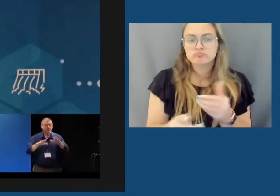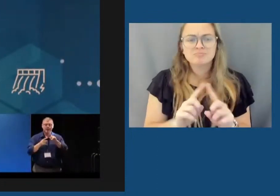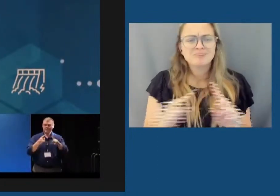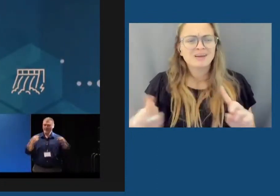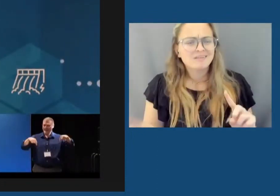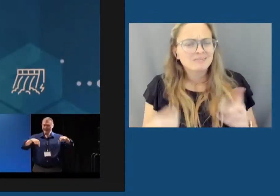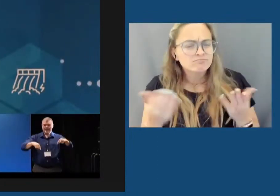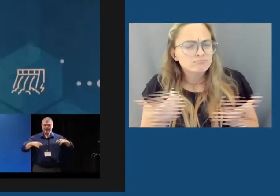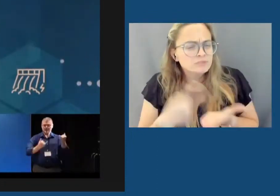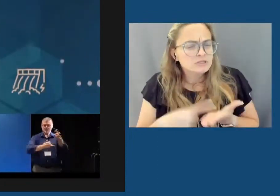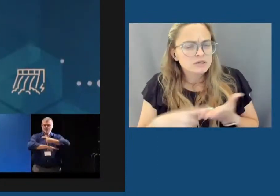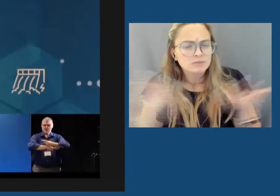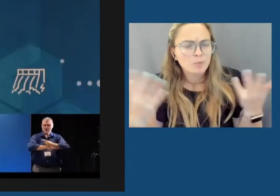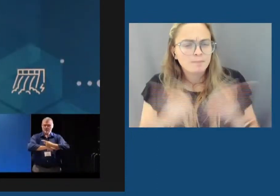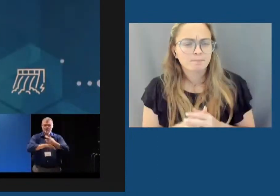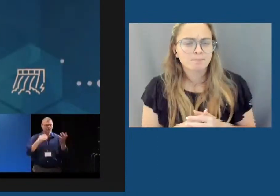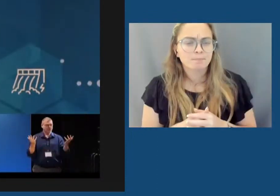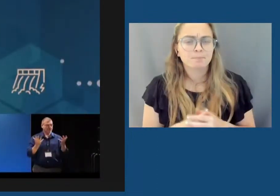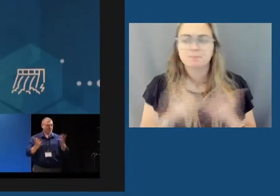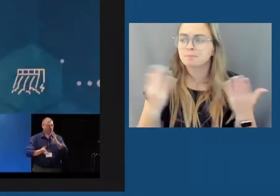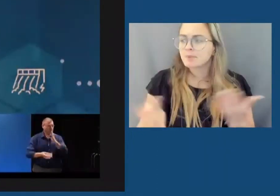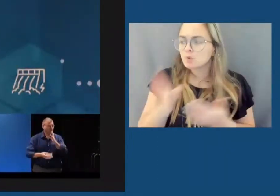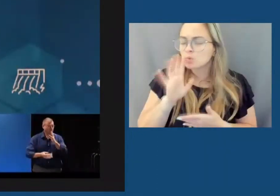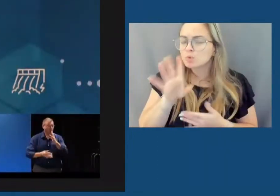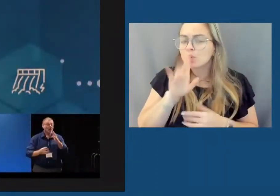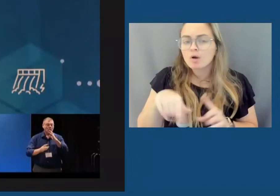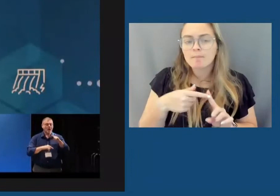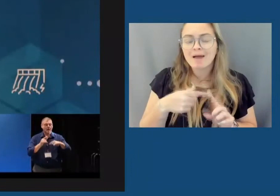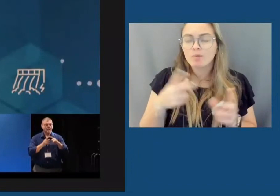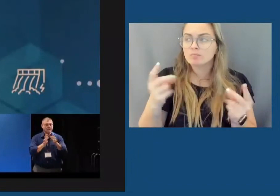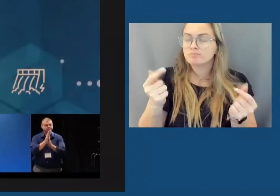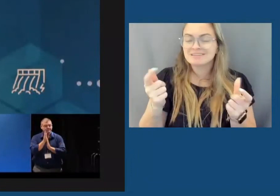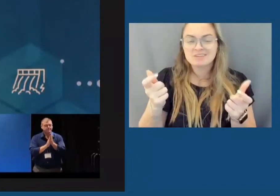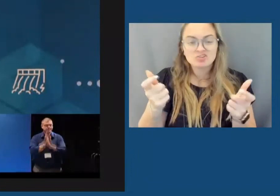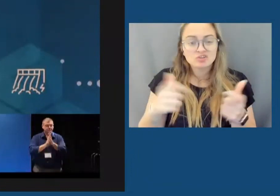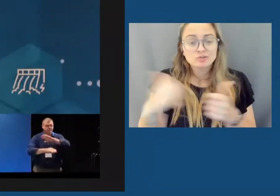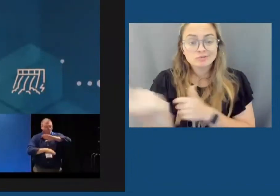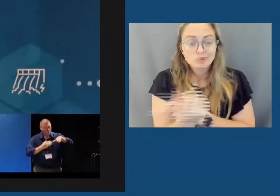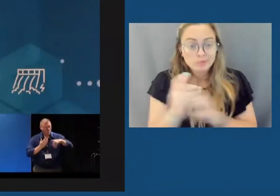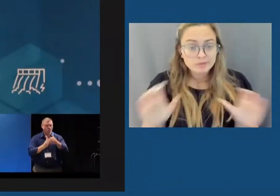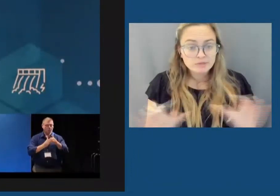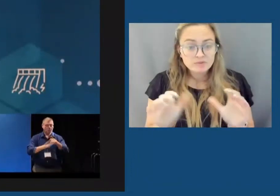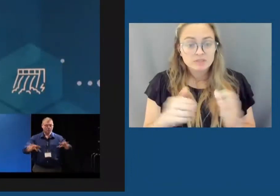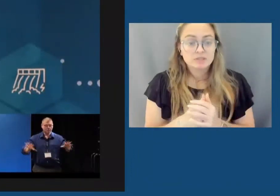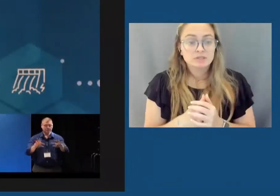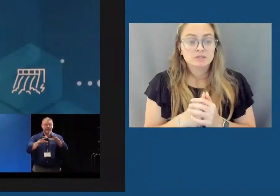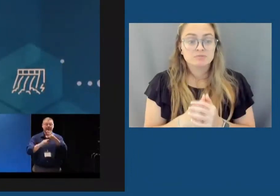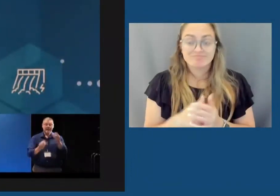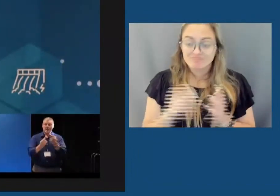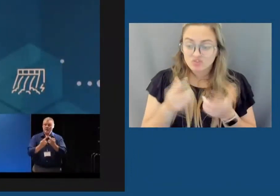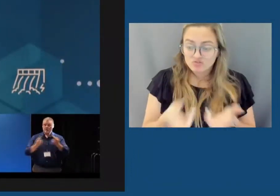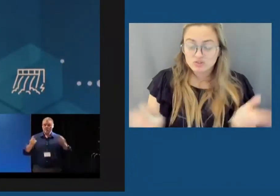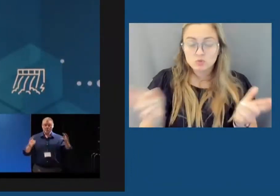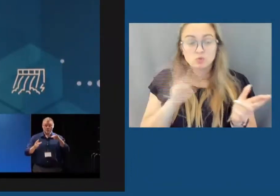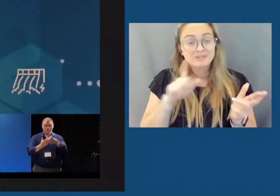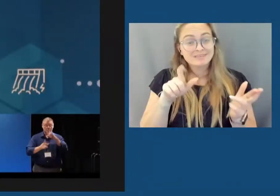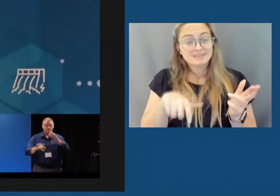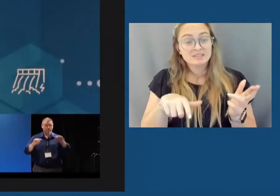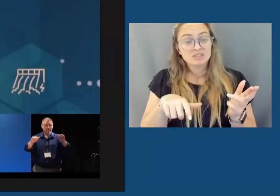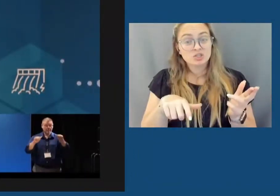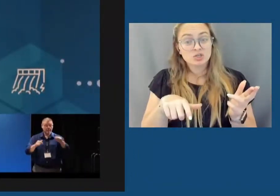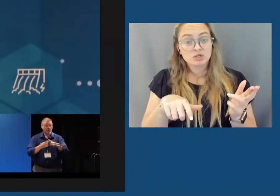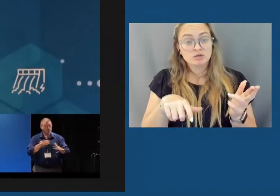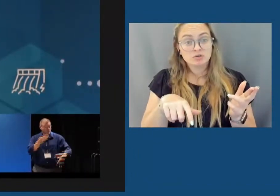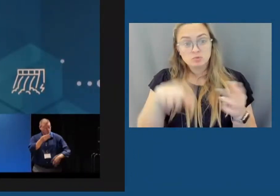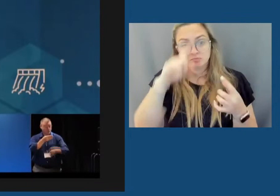talk about? We're here to talk about the acceleration of all of those activities and the resources that are necessarily